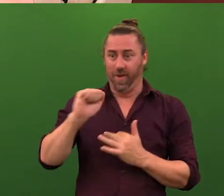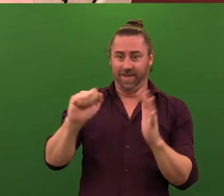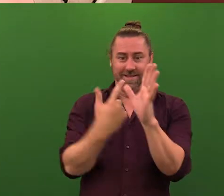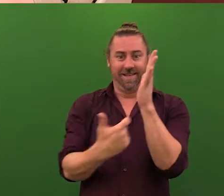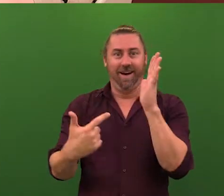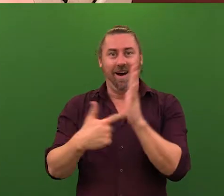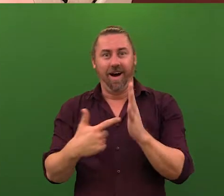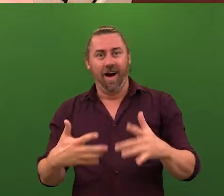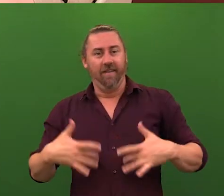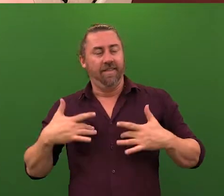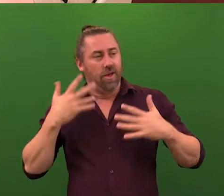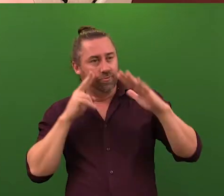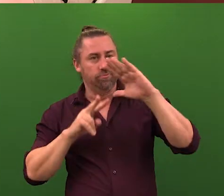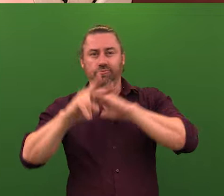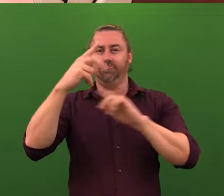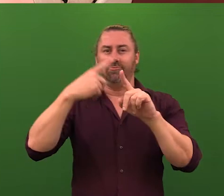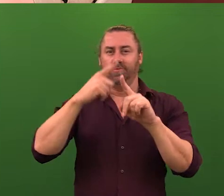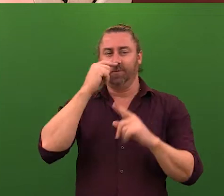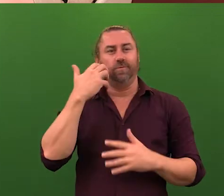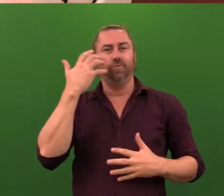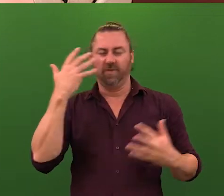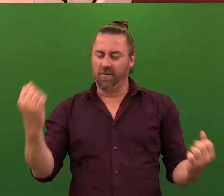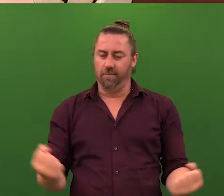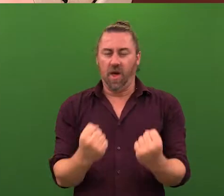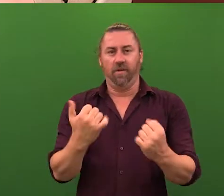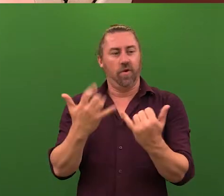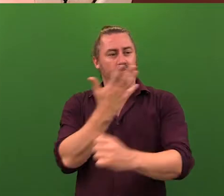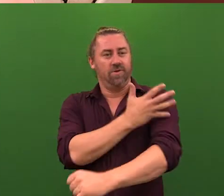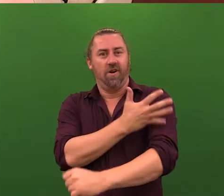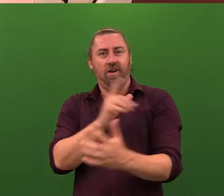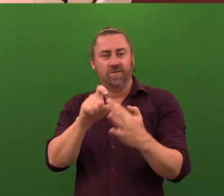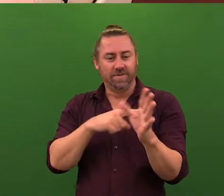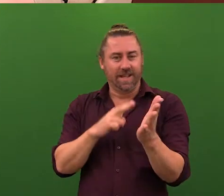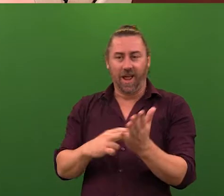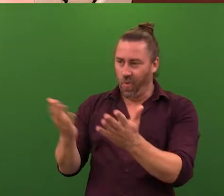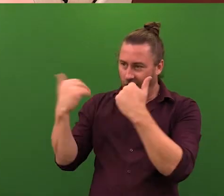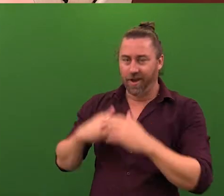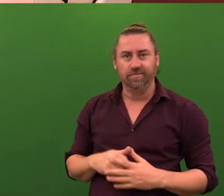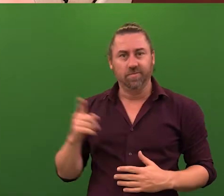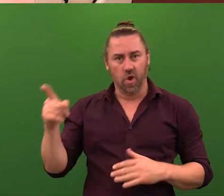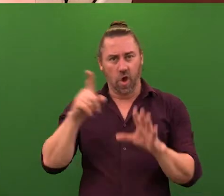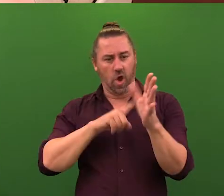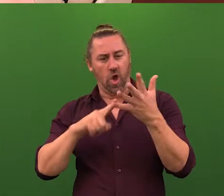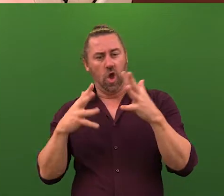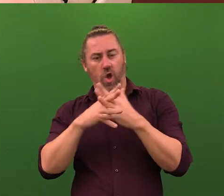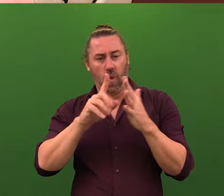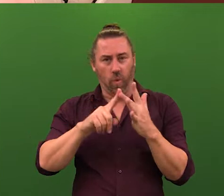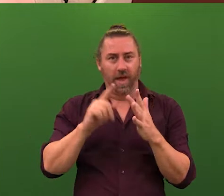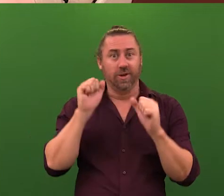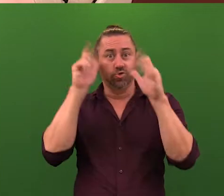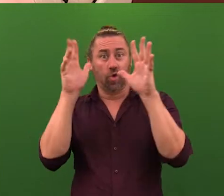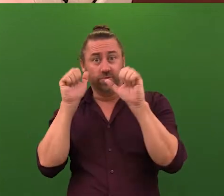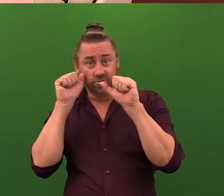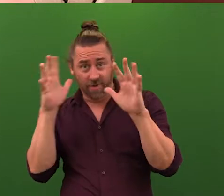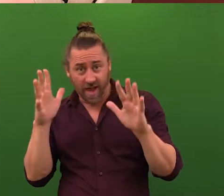radiates with a sense of optimism, power and pride. Dylan, welcome. You're a proud Yuwi, Torres